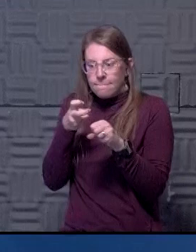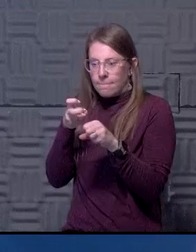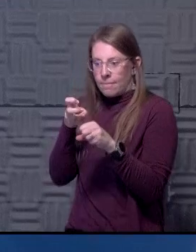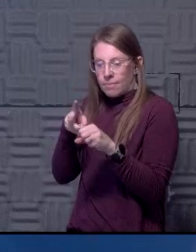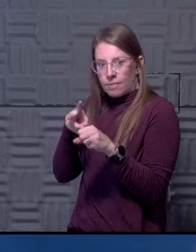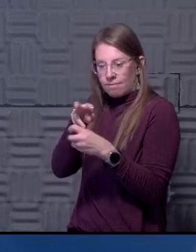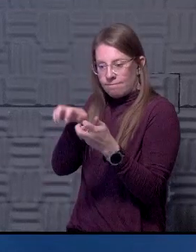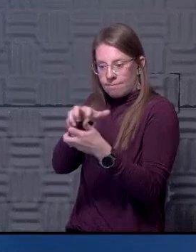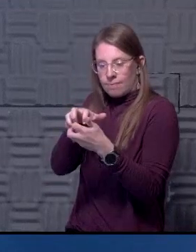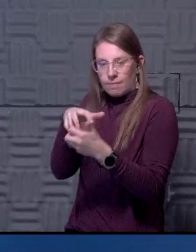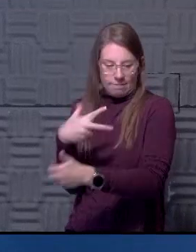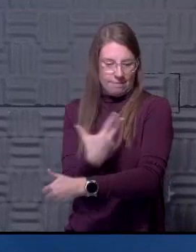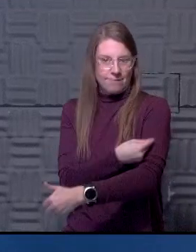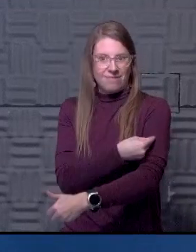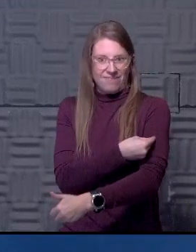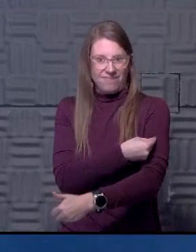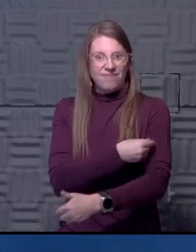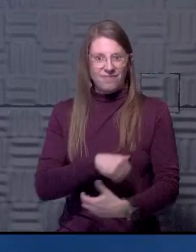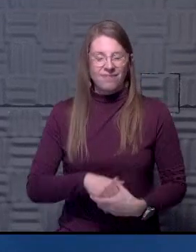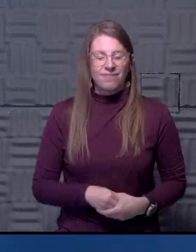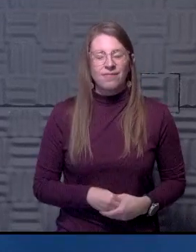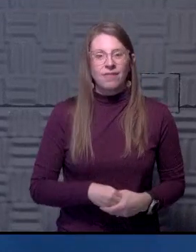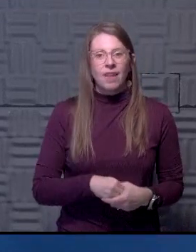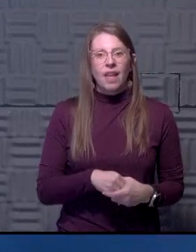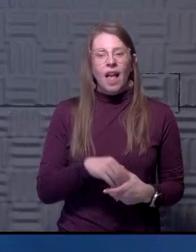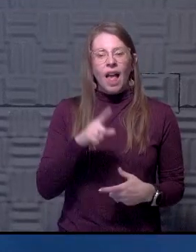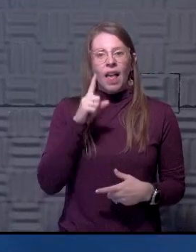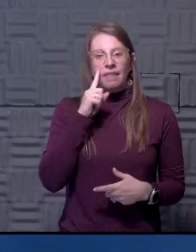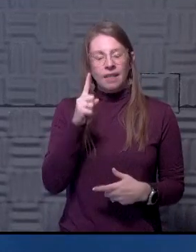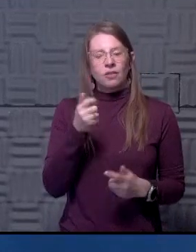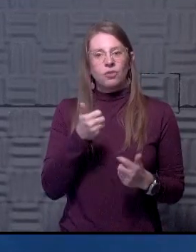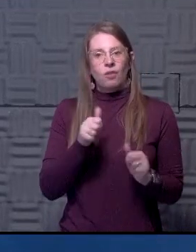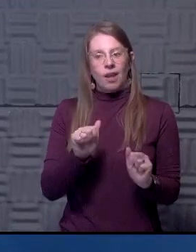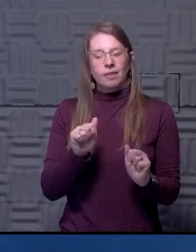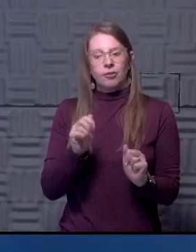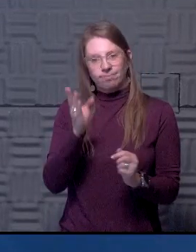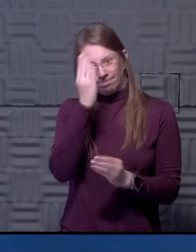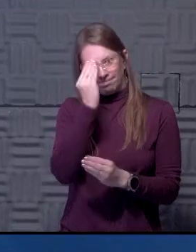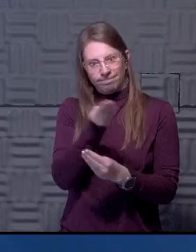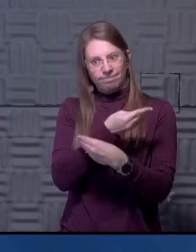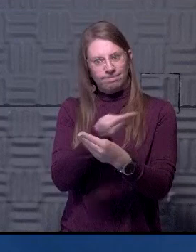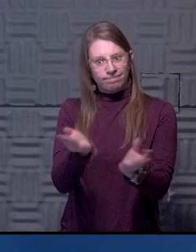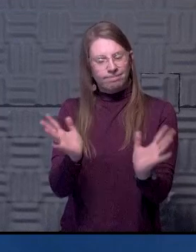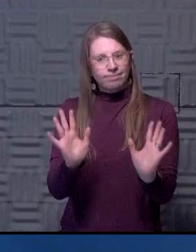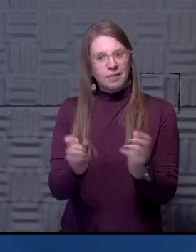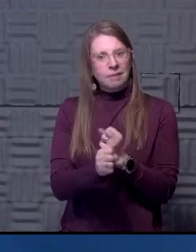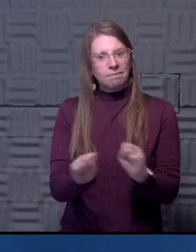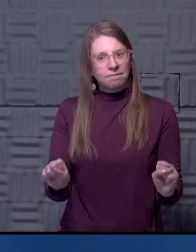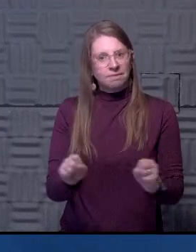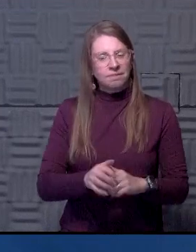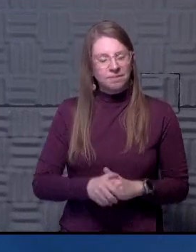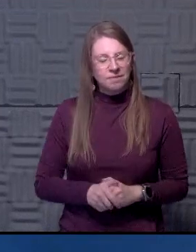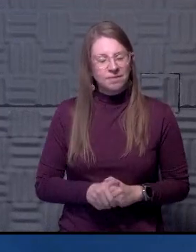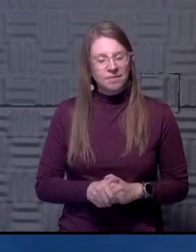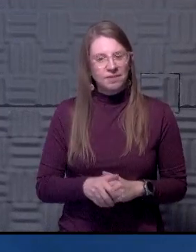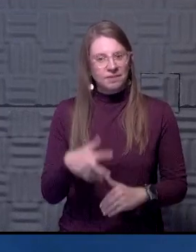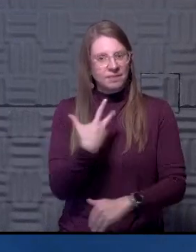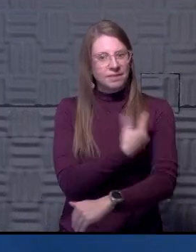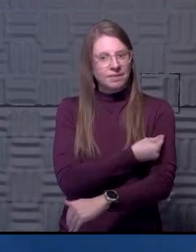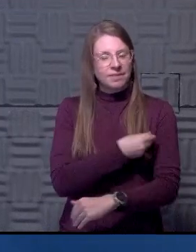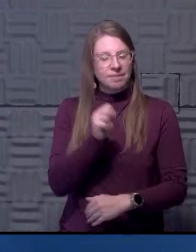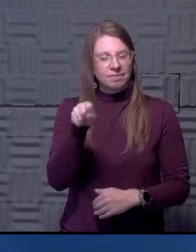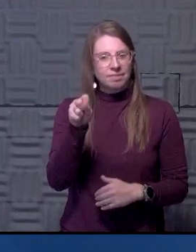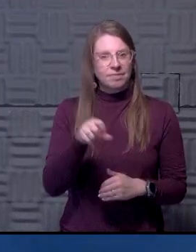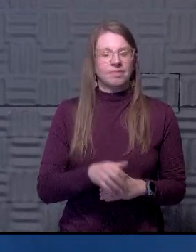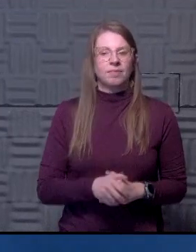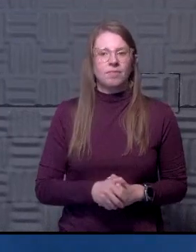injected. So I think it's that reassurance and that message getting out there. And then also I also,